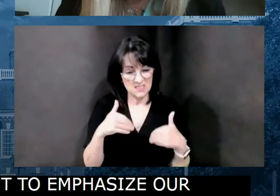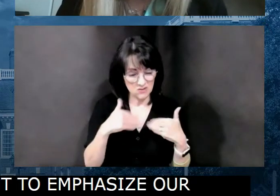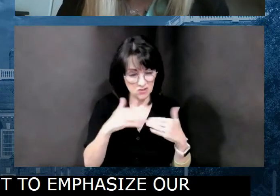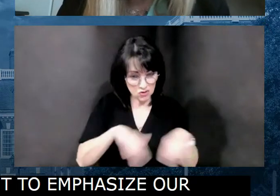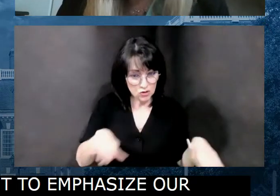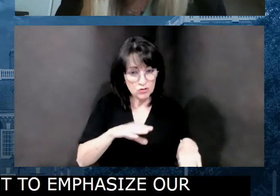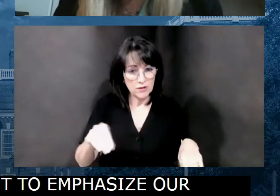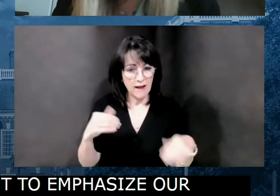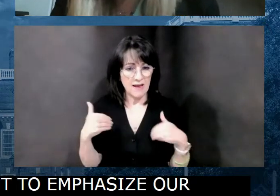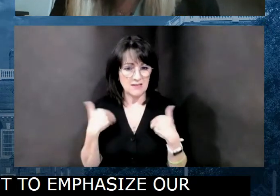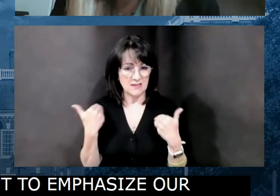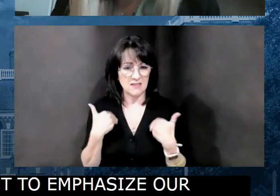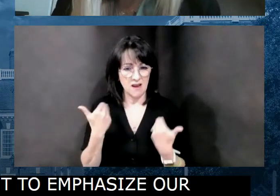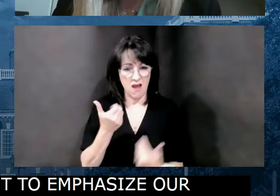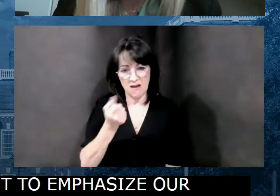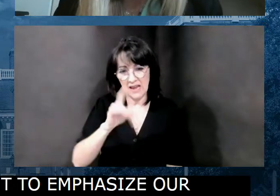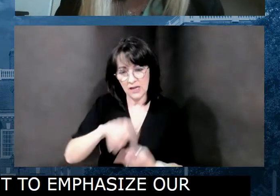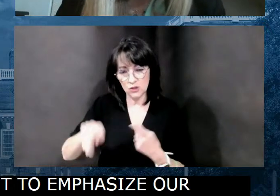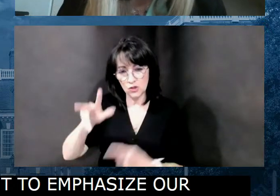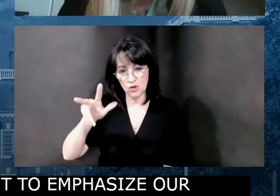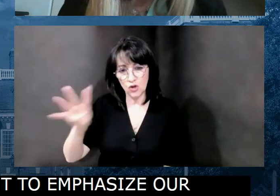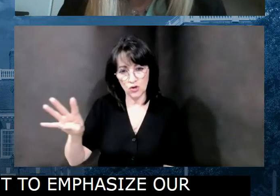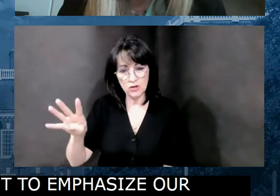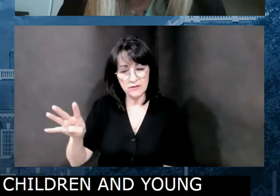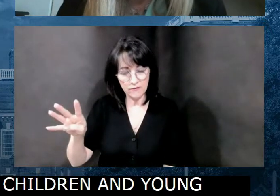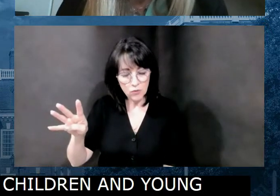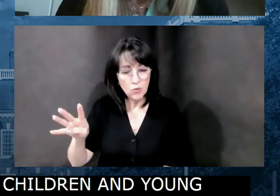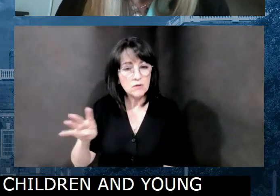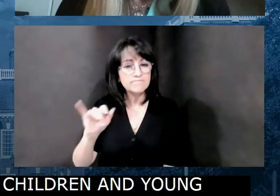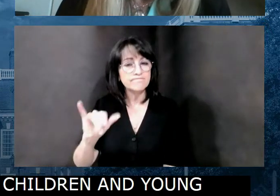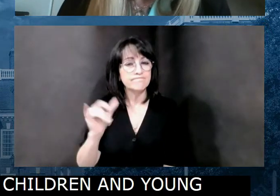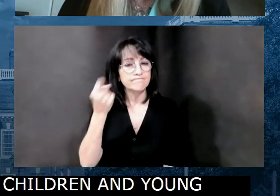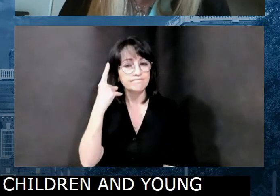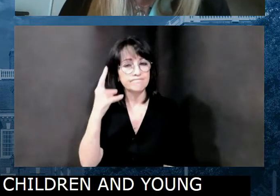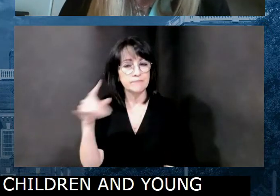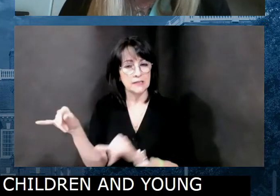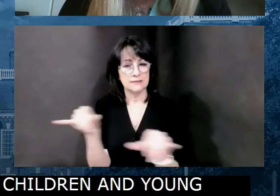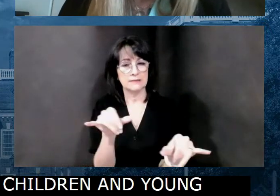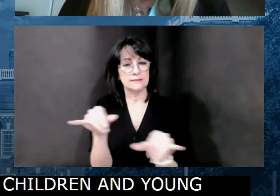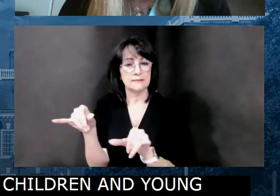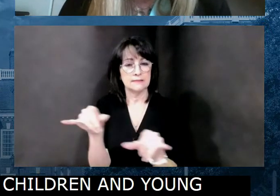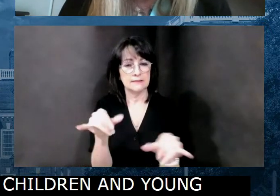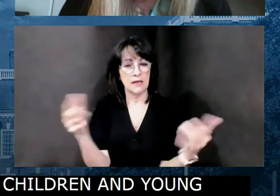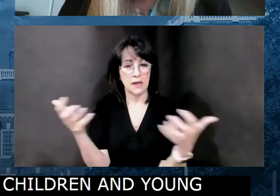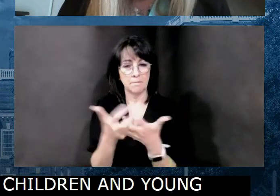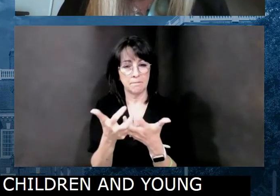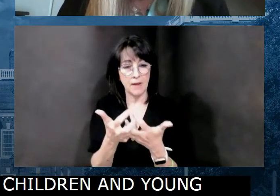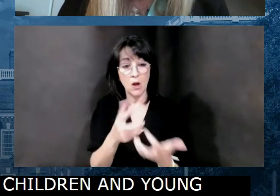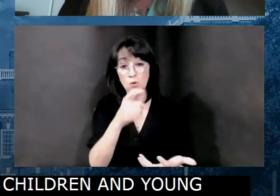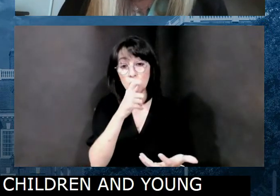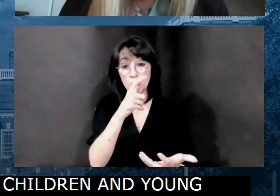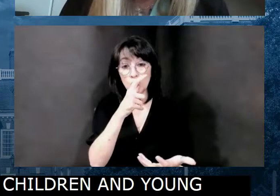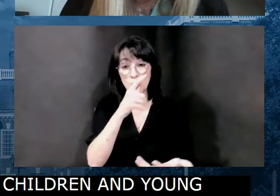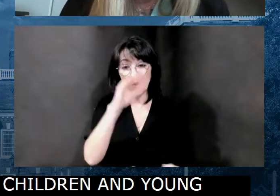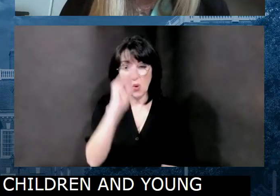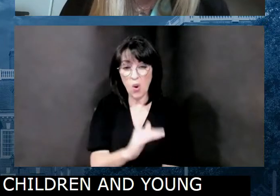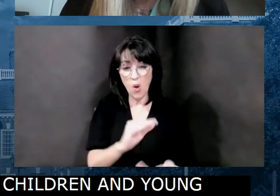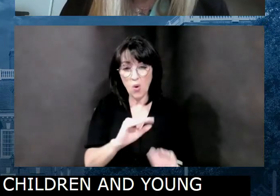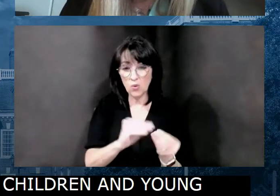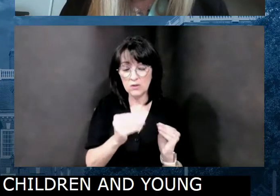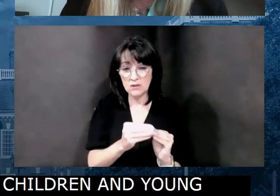to 34, where we have the lowest vaccine rates. We continue to offer vaccination opportunities in